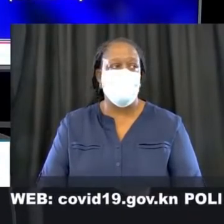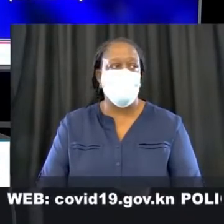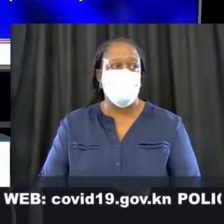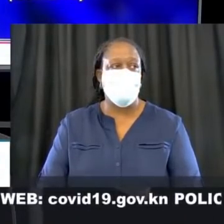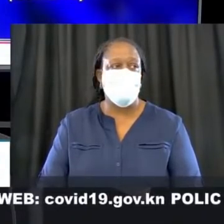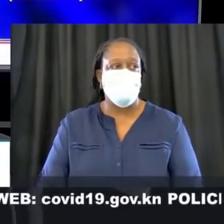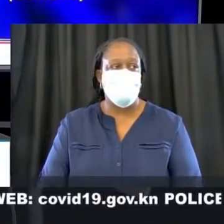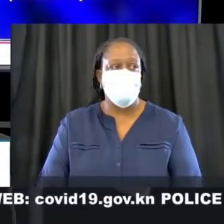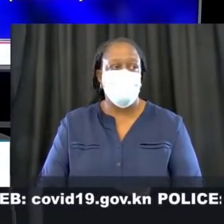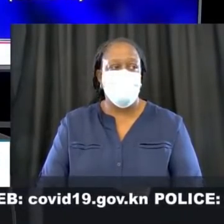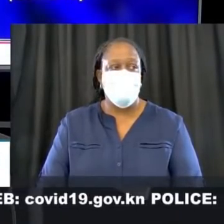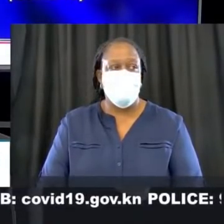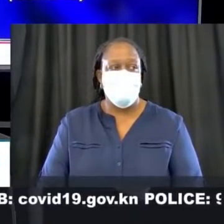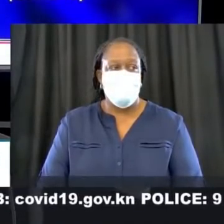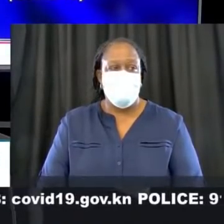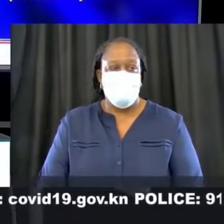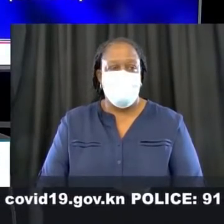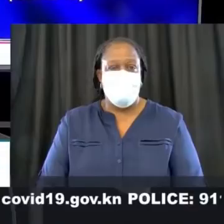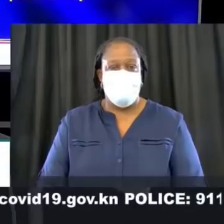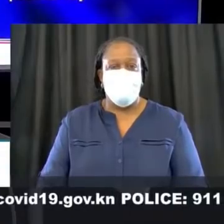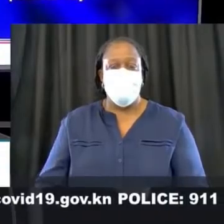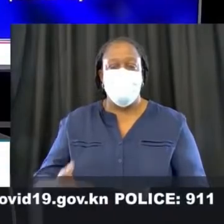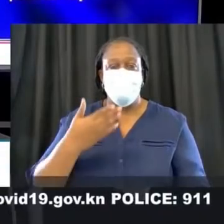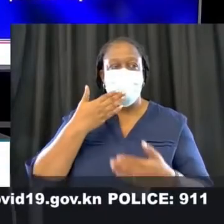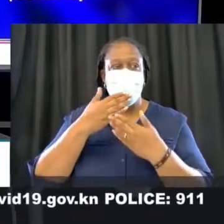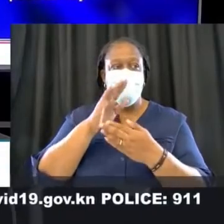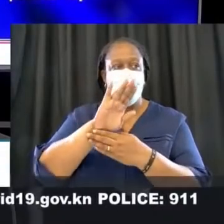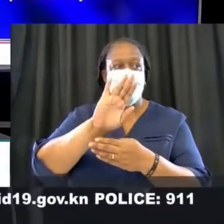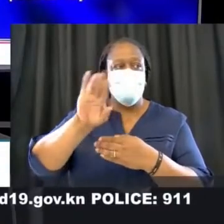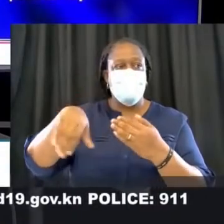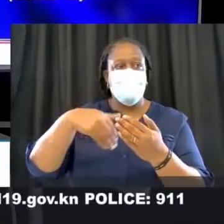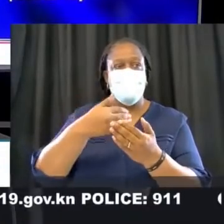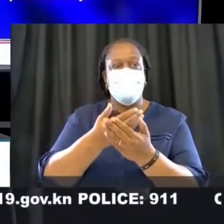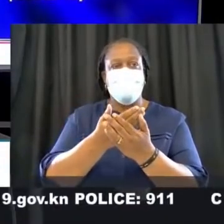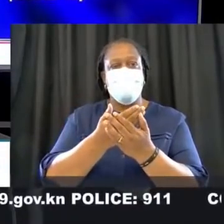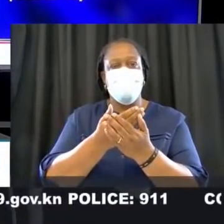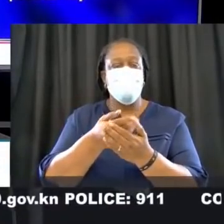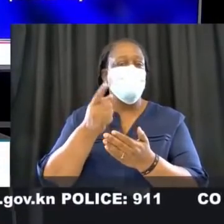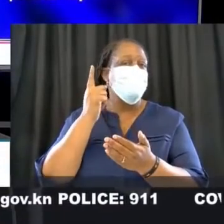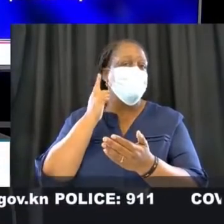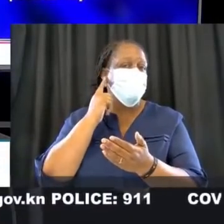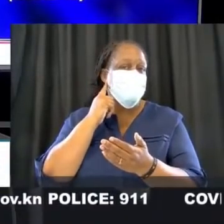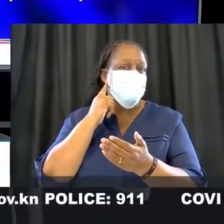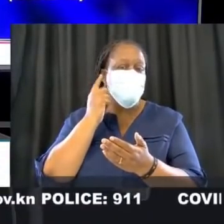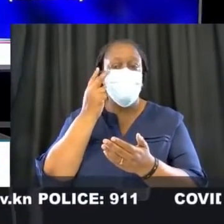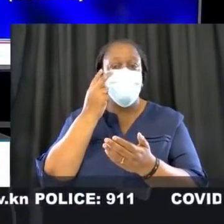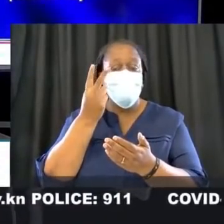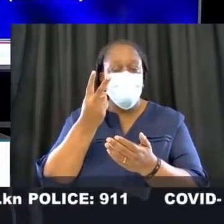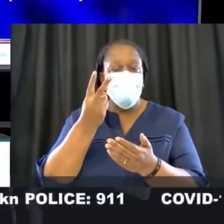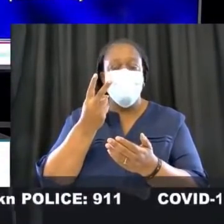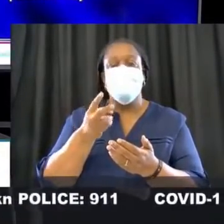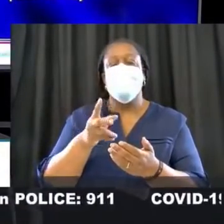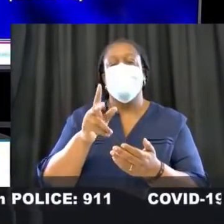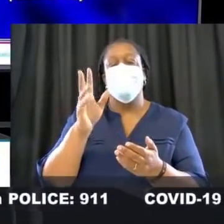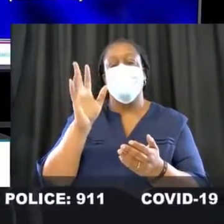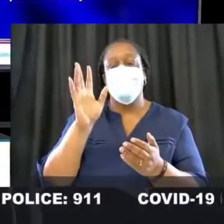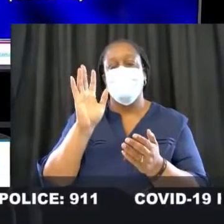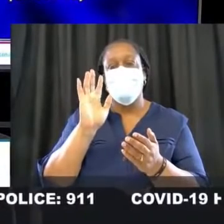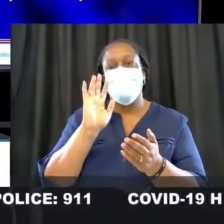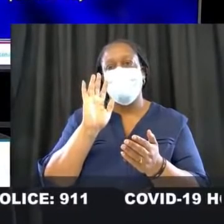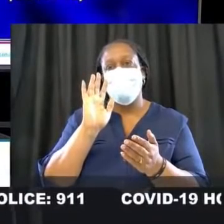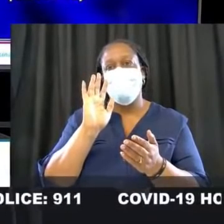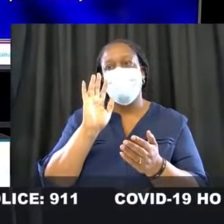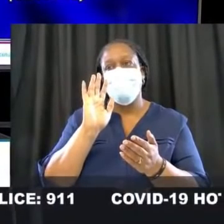Thank you very much, Mr. Williams, and a pleasant good afternoon to all listening to this broadcast via whatever medium.